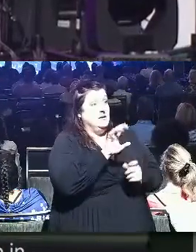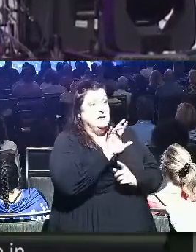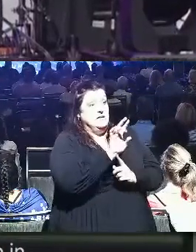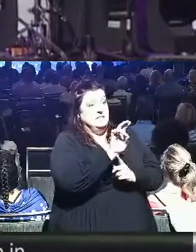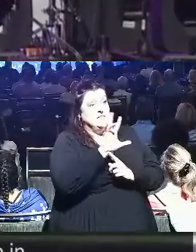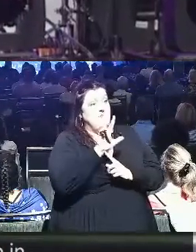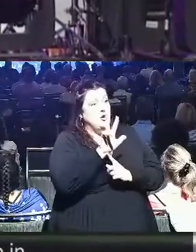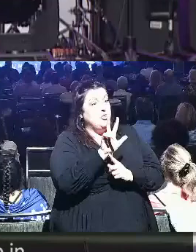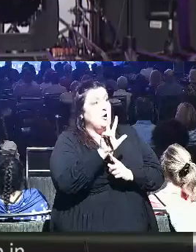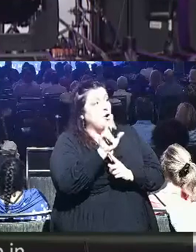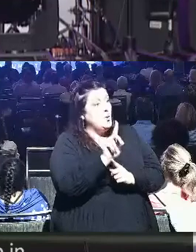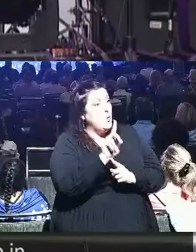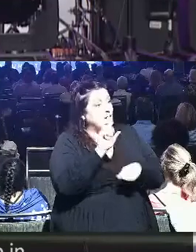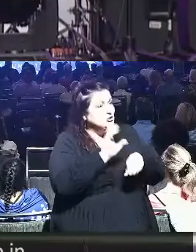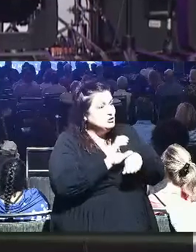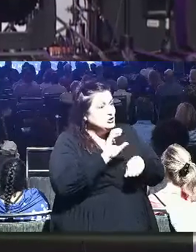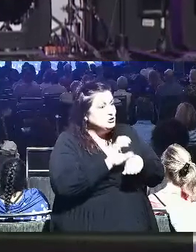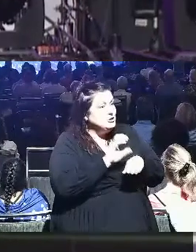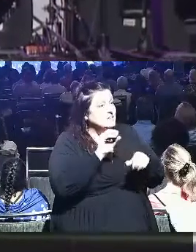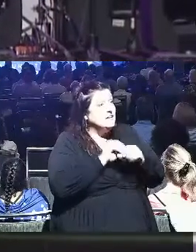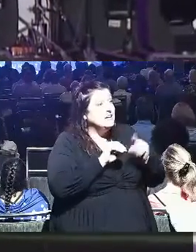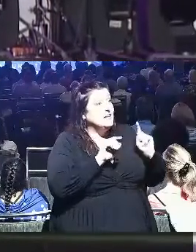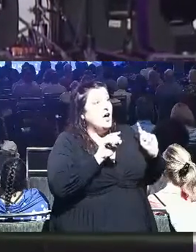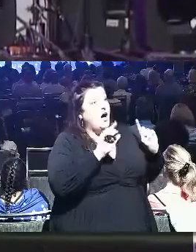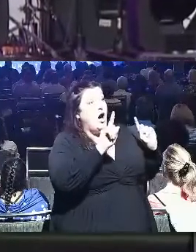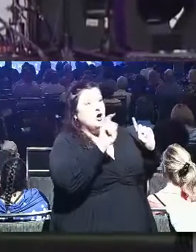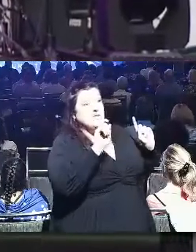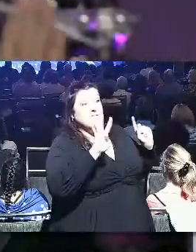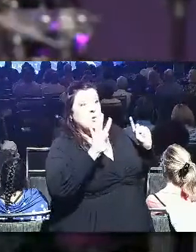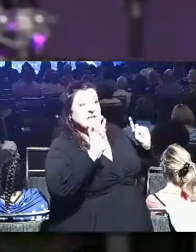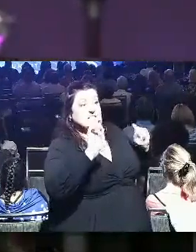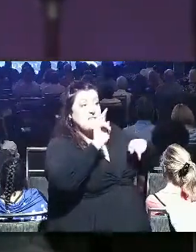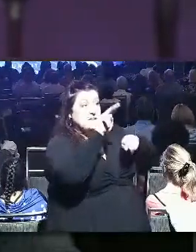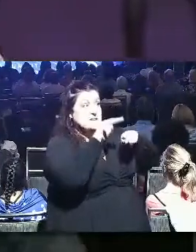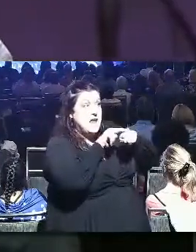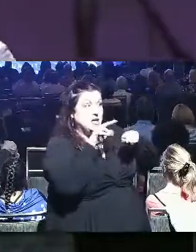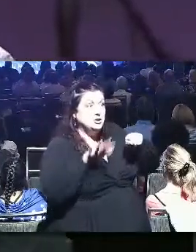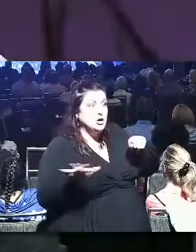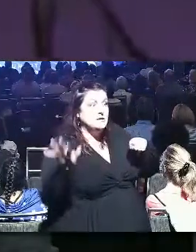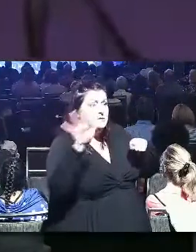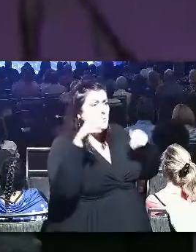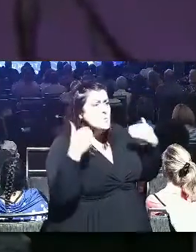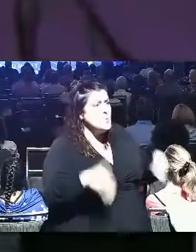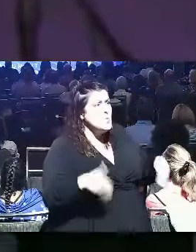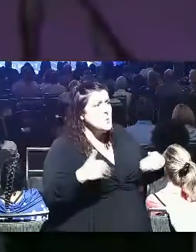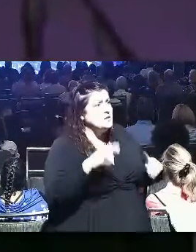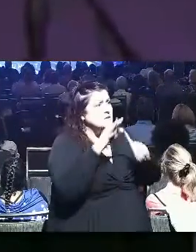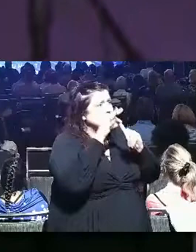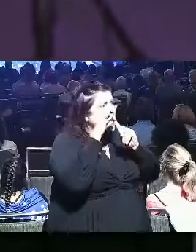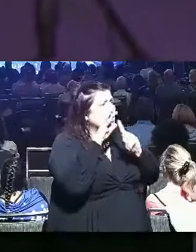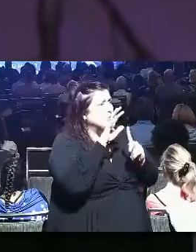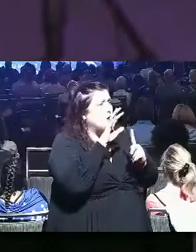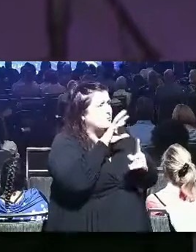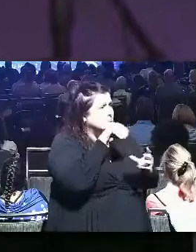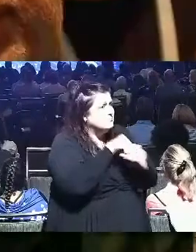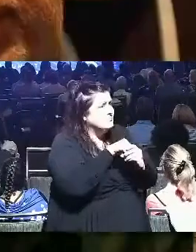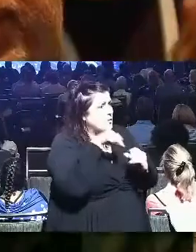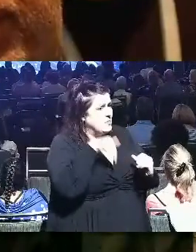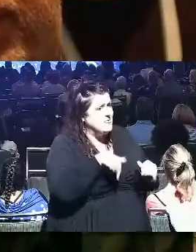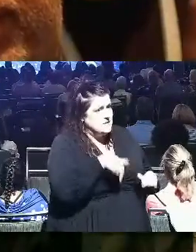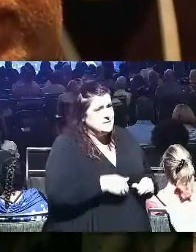731 congregations in 147 nations. What a special fellowship to be a part of.